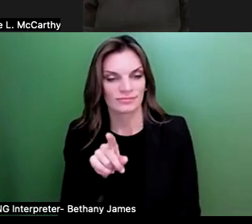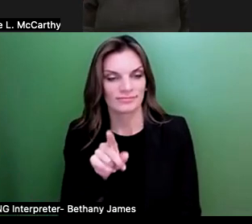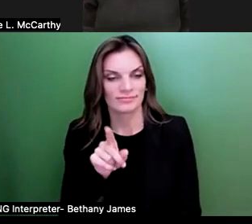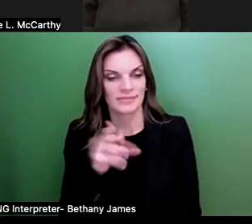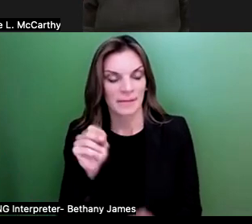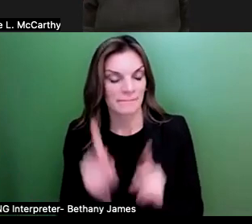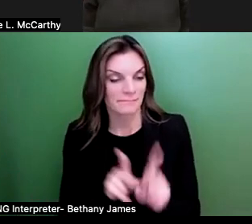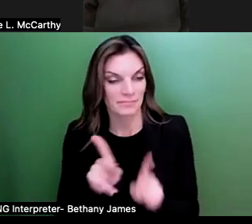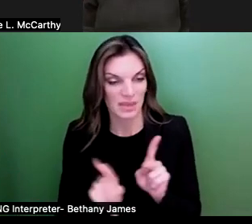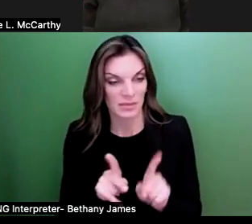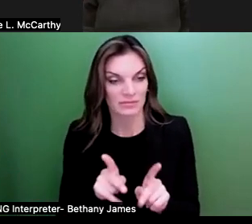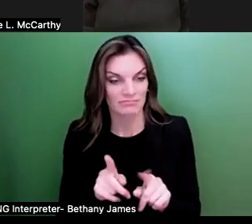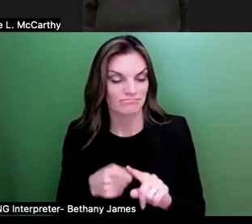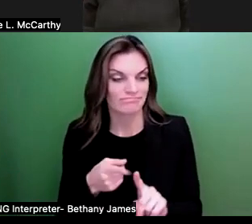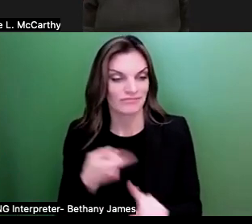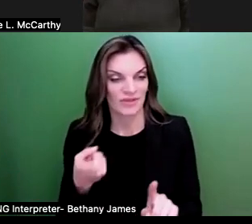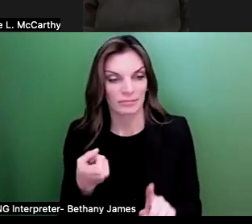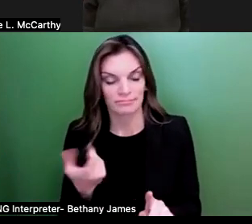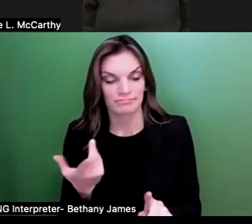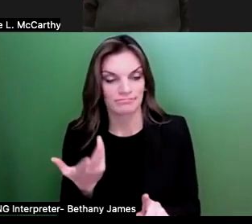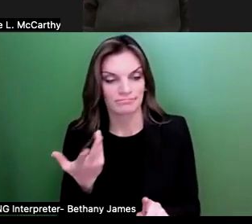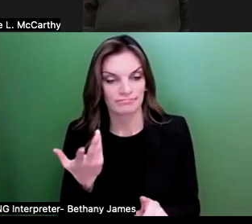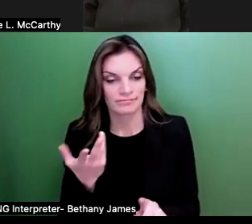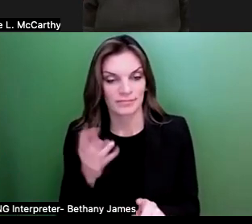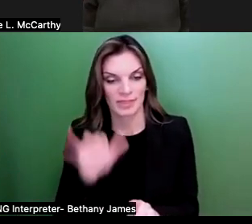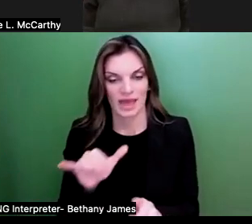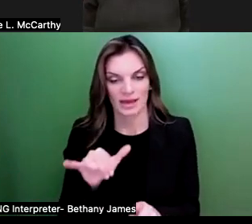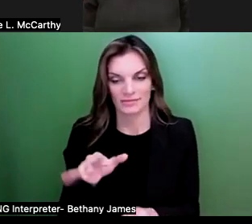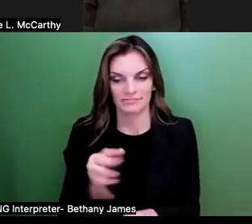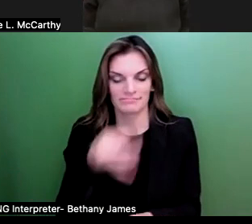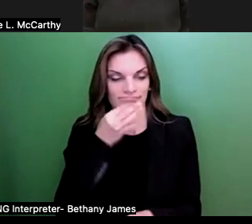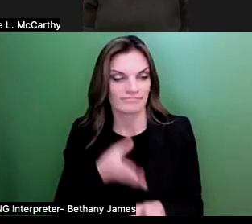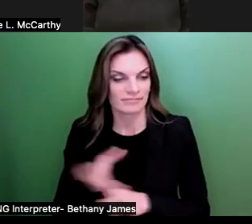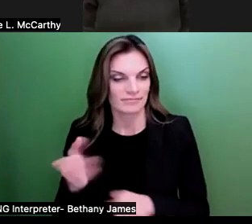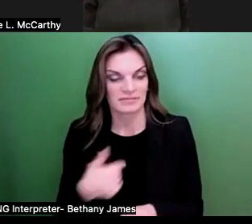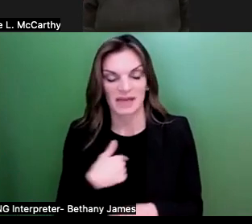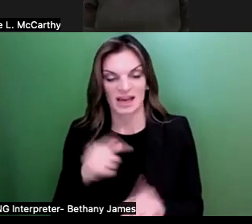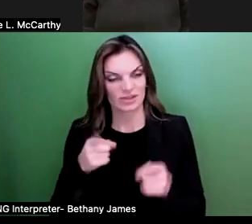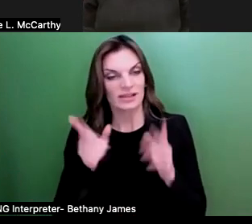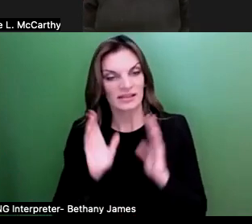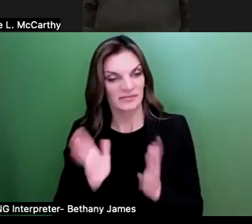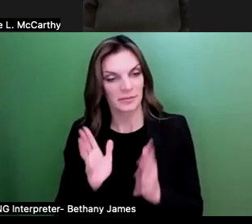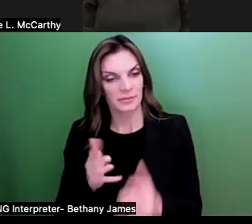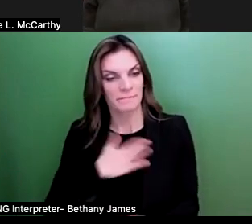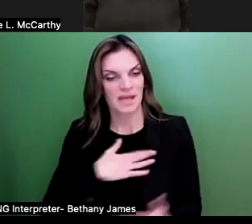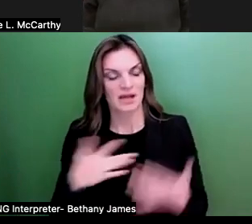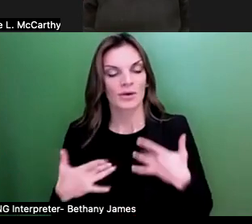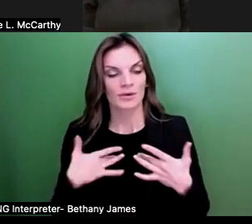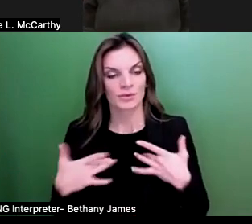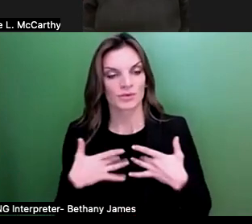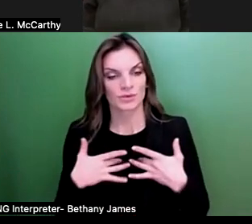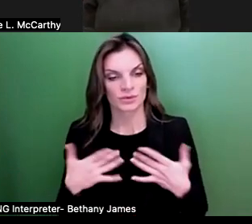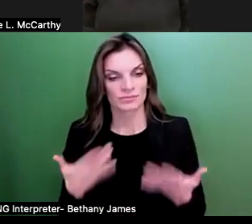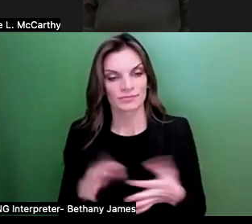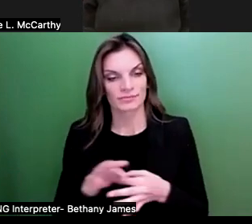folks, from that walk of life, in a sense, I wouldn't touch it. One of my concerns is with